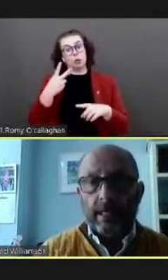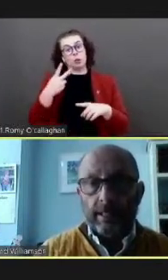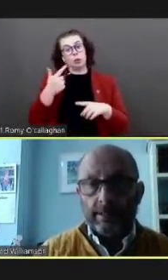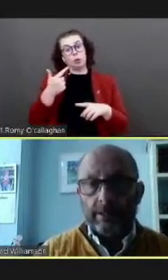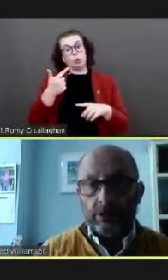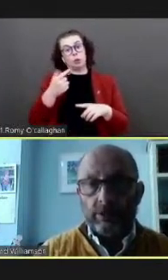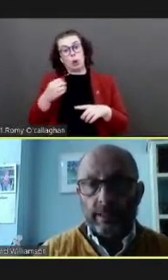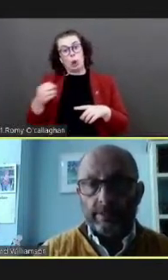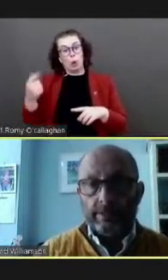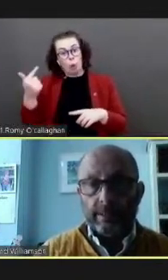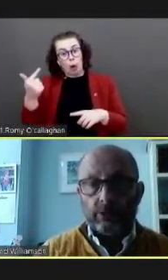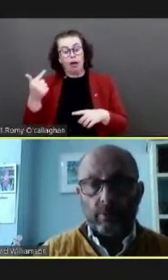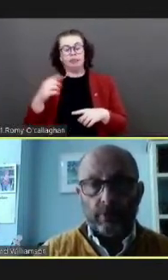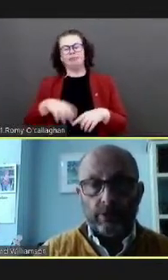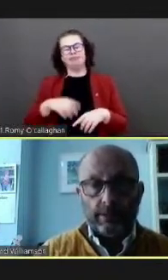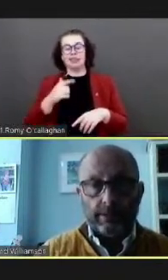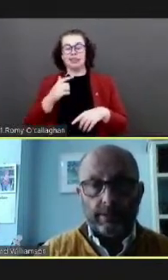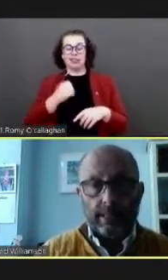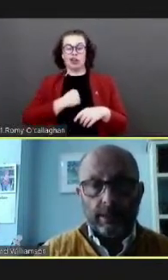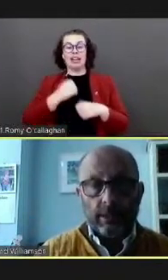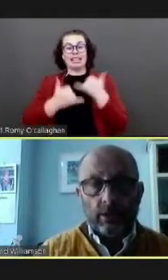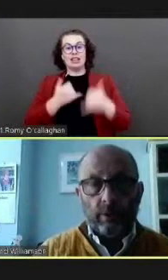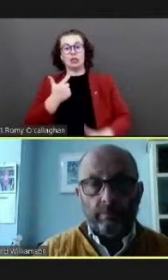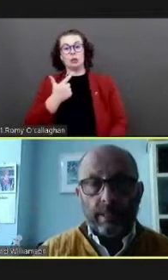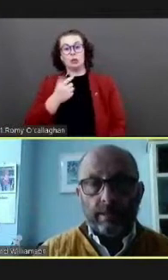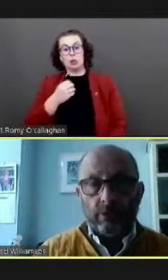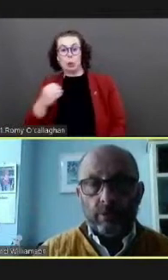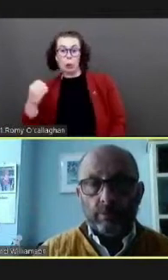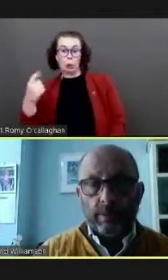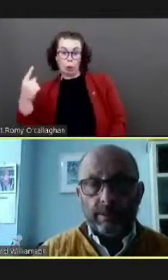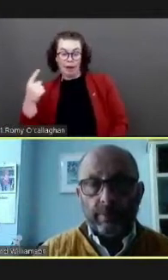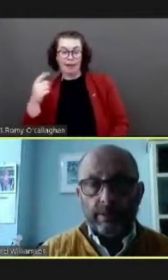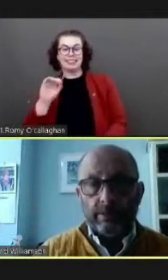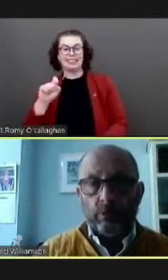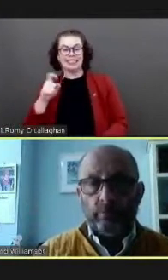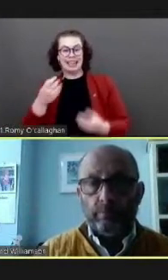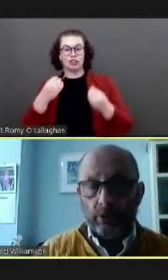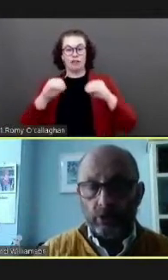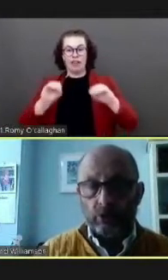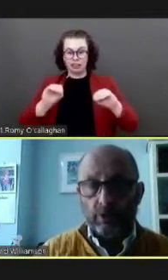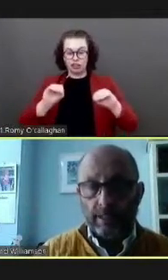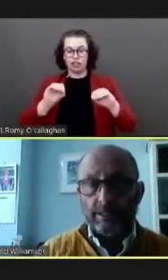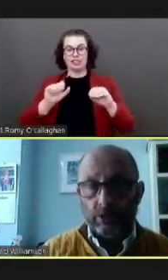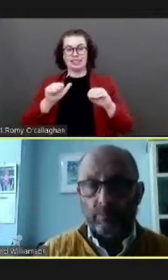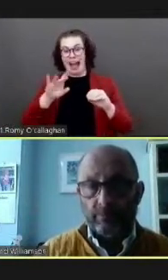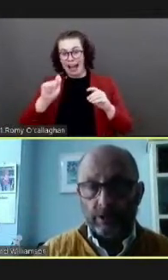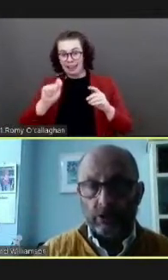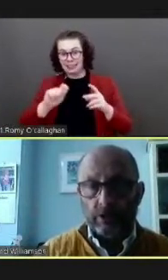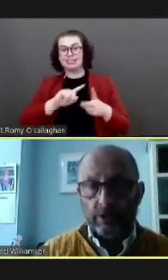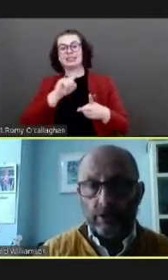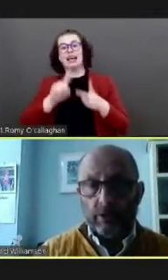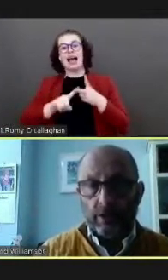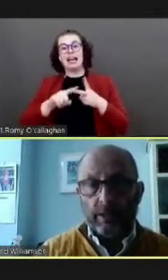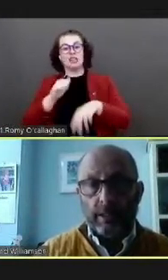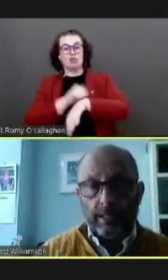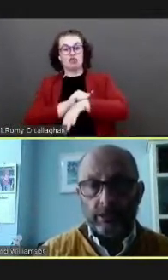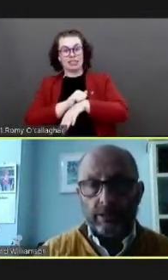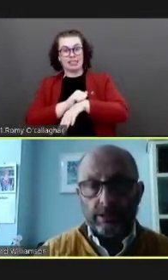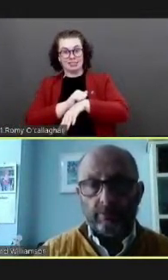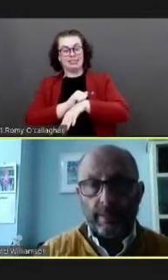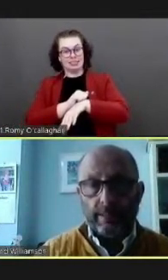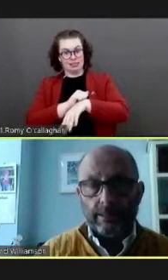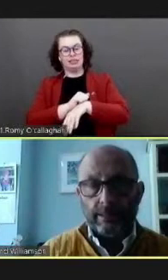Act and under the 2006 Criminal Justice Act, we've been given responsibility for post-release supervision on